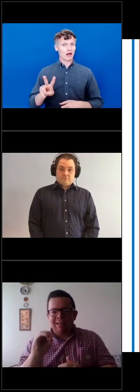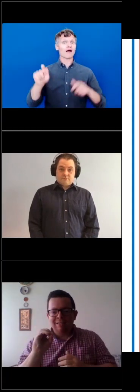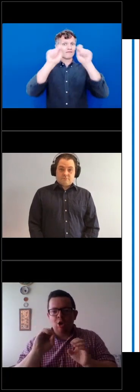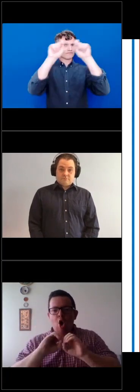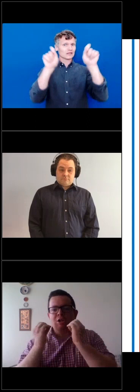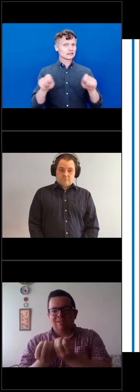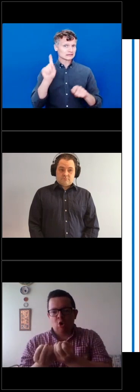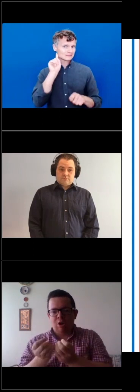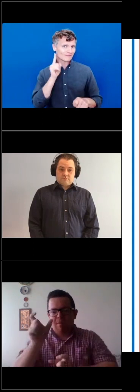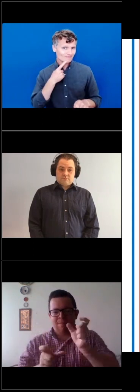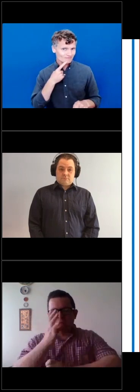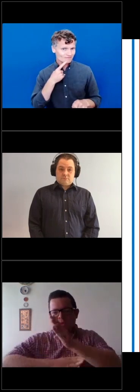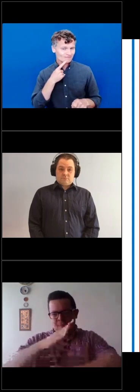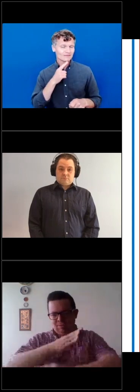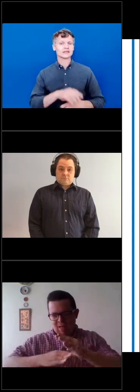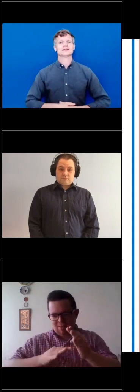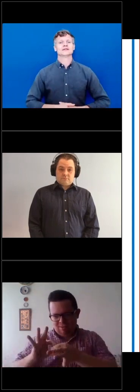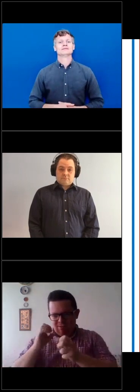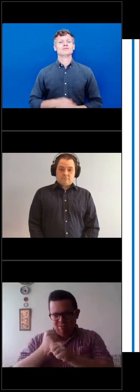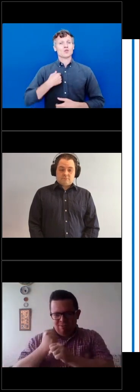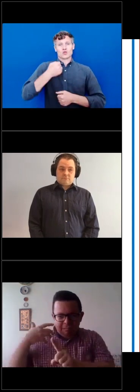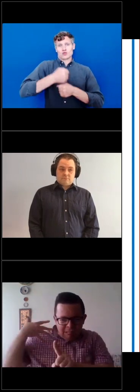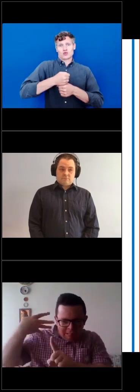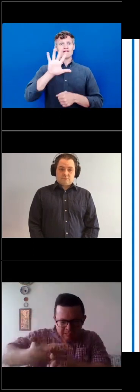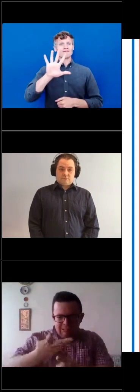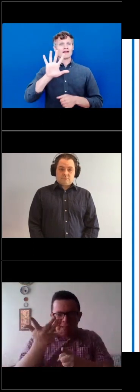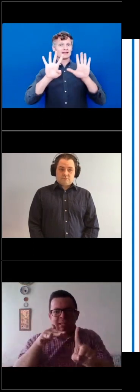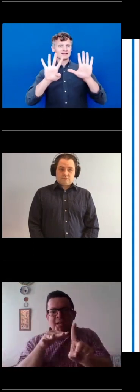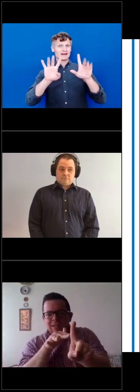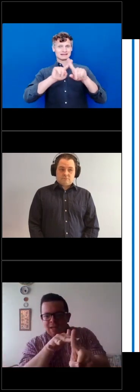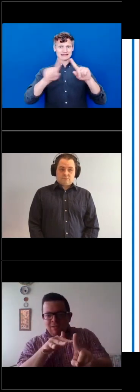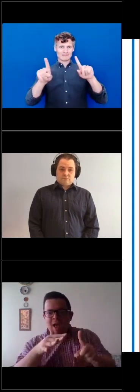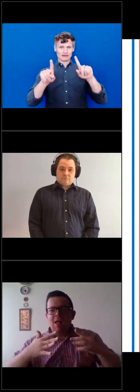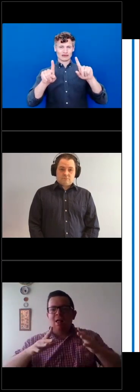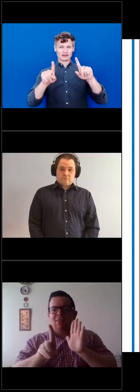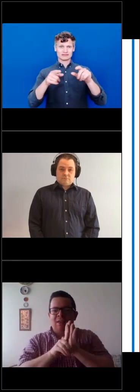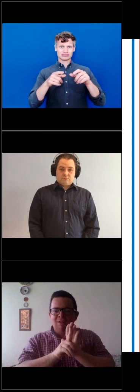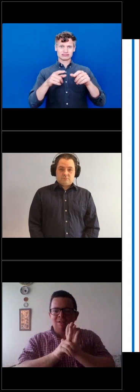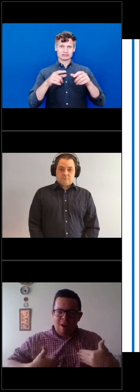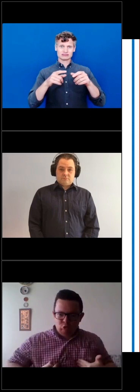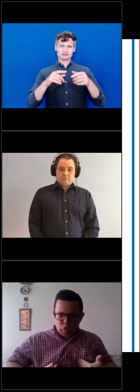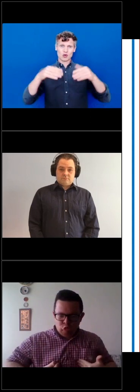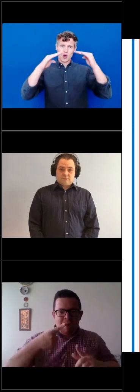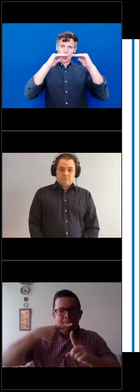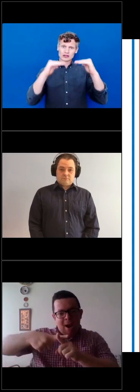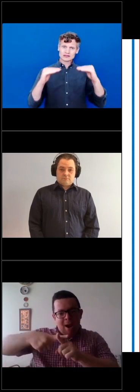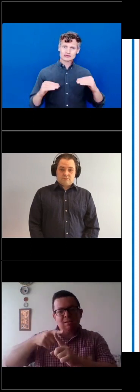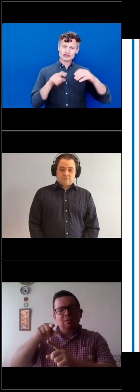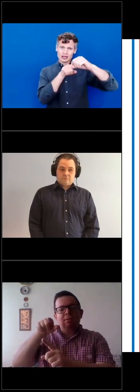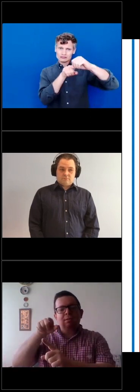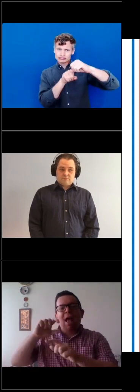We are working with 59 organizations with people with disabilities. We are advocating for